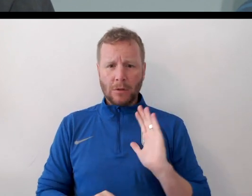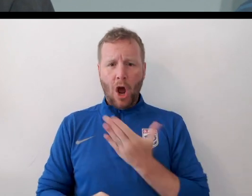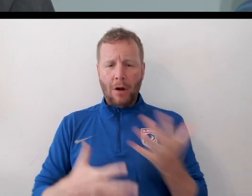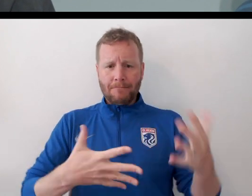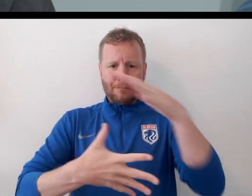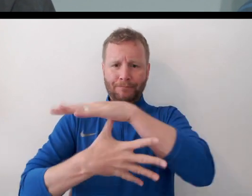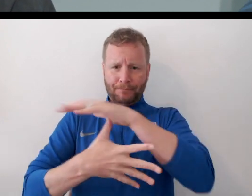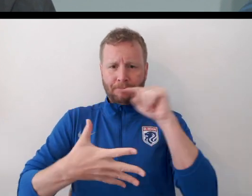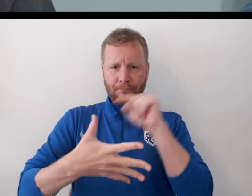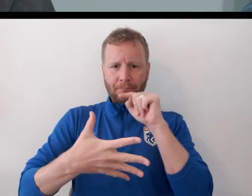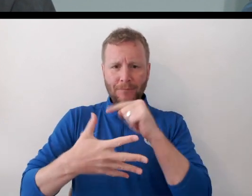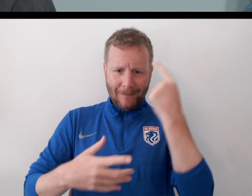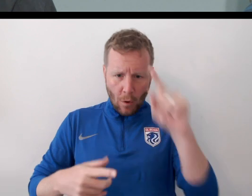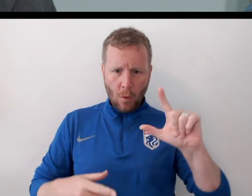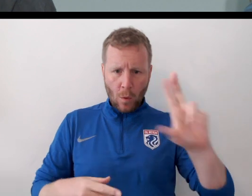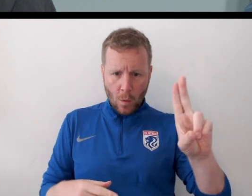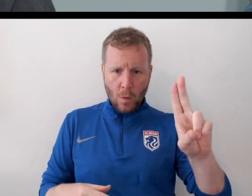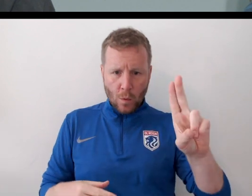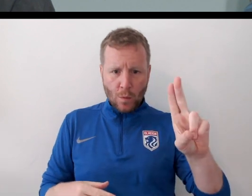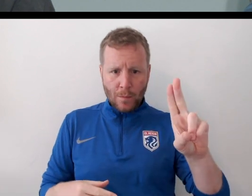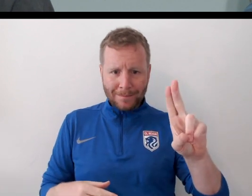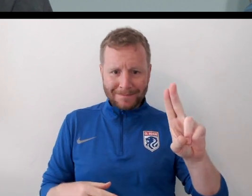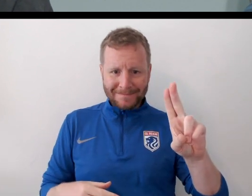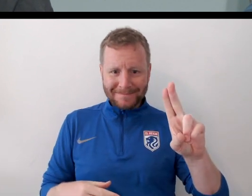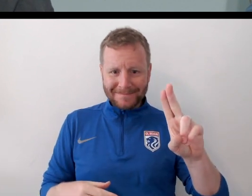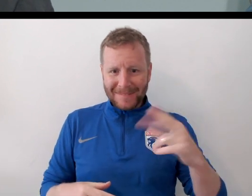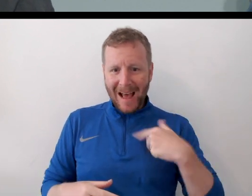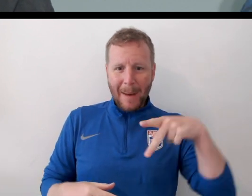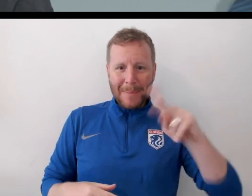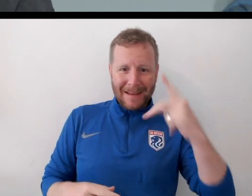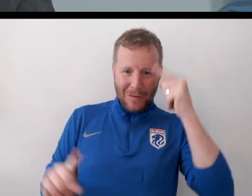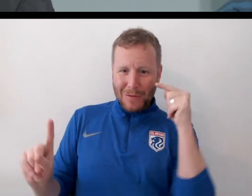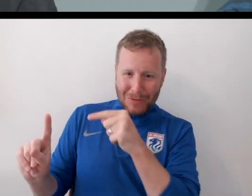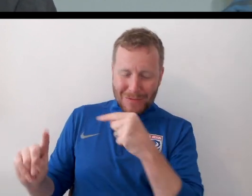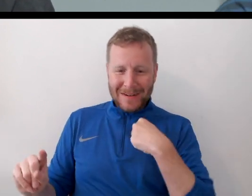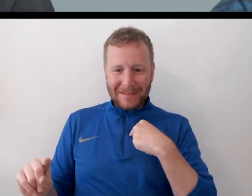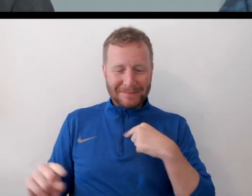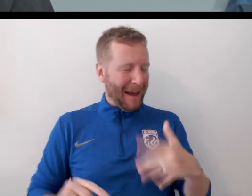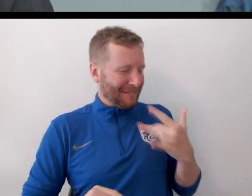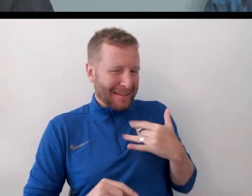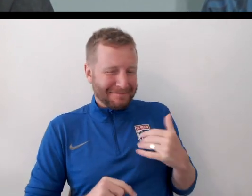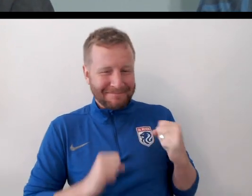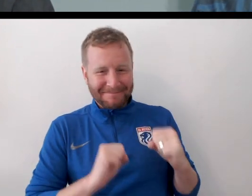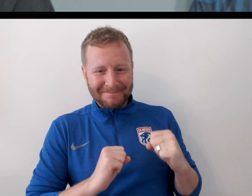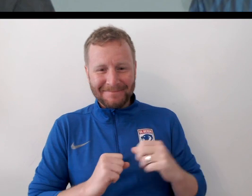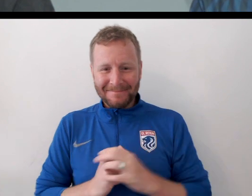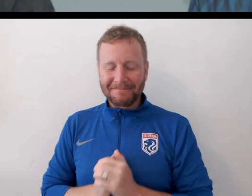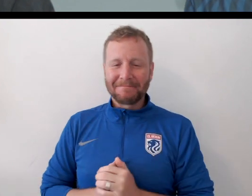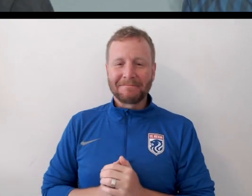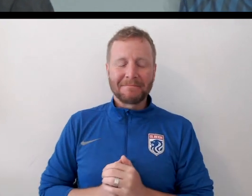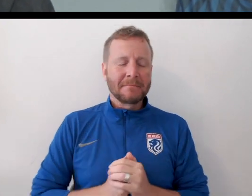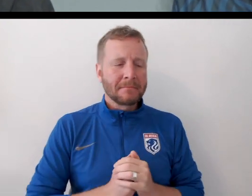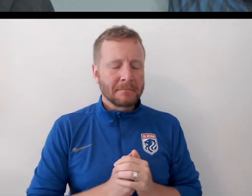front of all of our minds was to do this for Lou. So I stepped up to take the PK for you. I know. I felt it. Thank